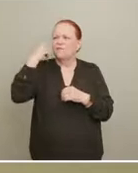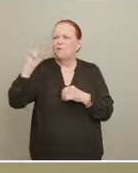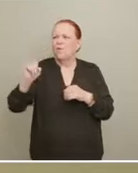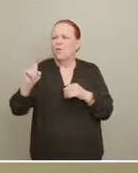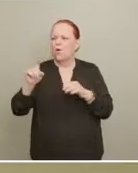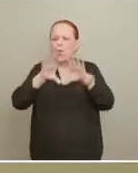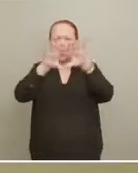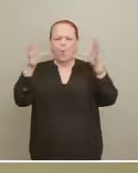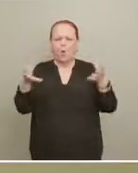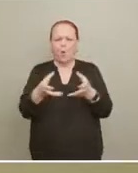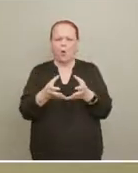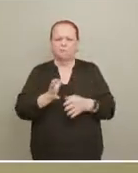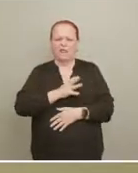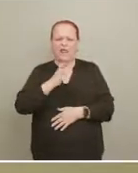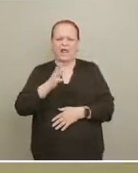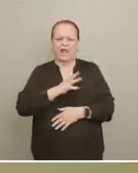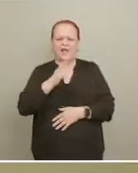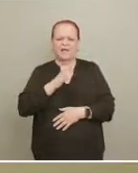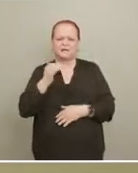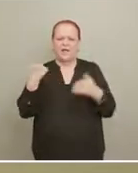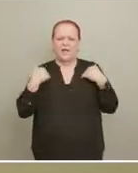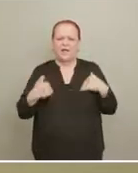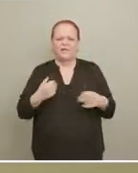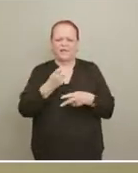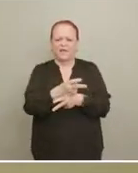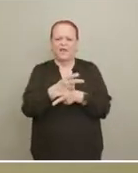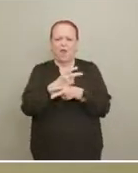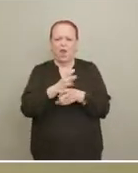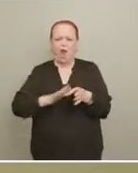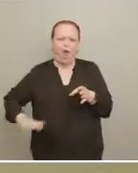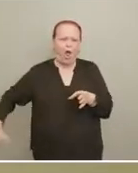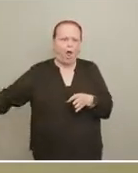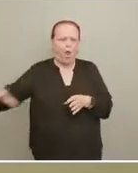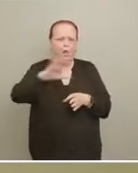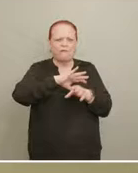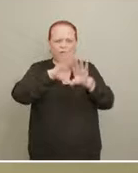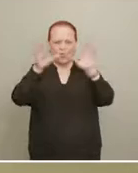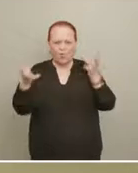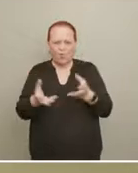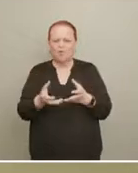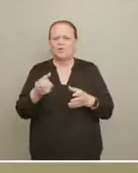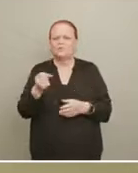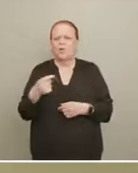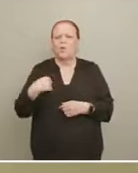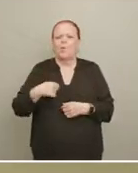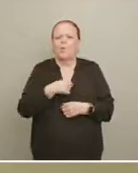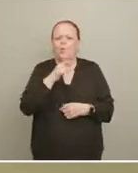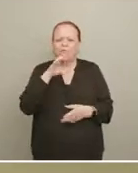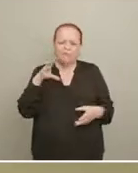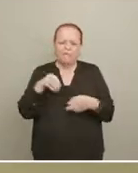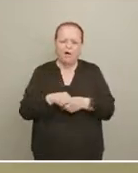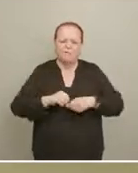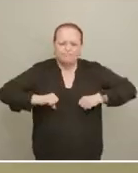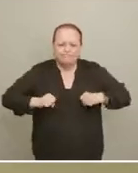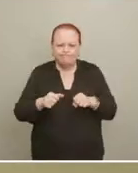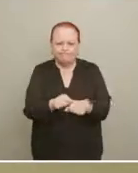world-class healthcare. Across the spectrum. And so for those of us who are boots on the ground mental health and have been doing this for a career, it's